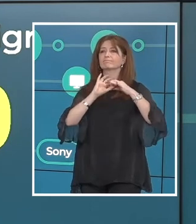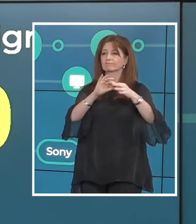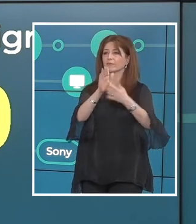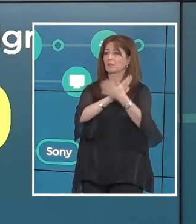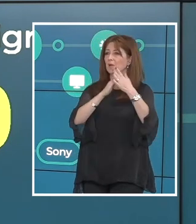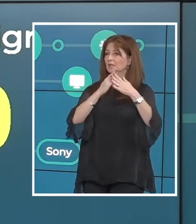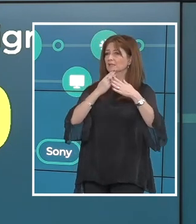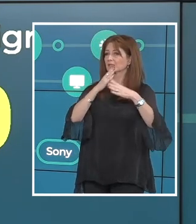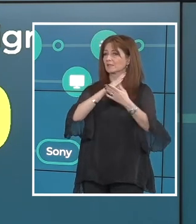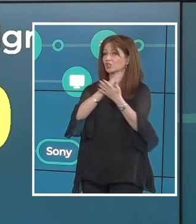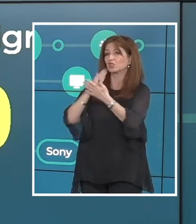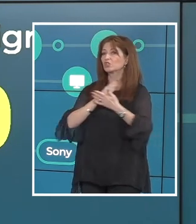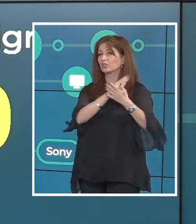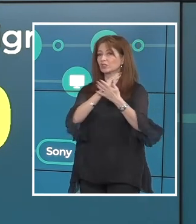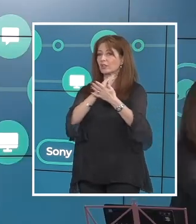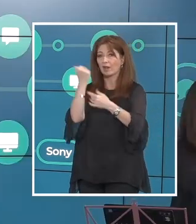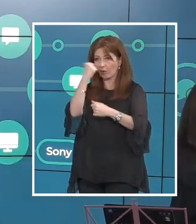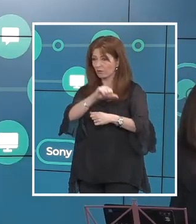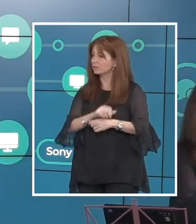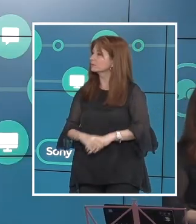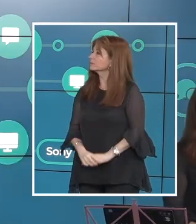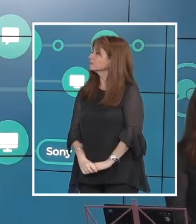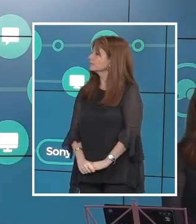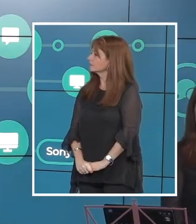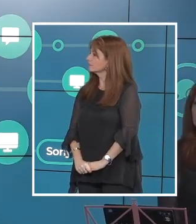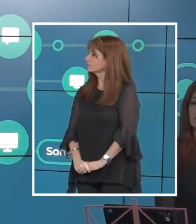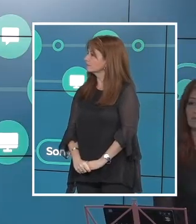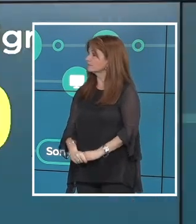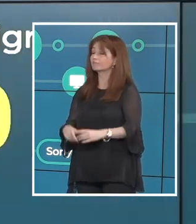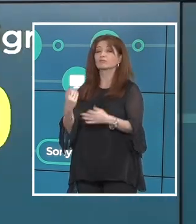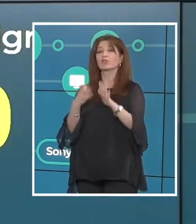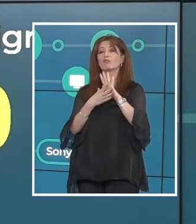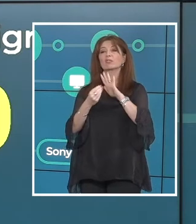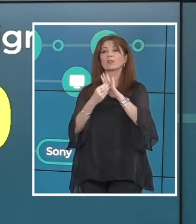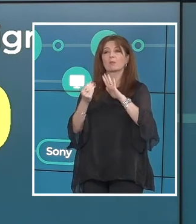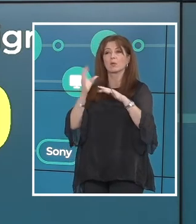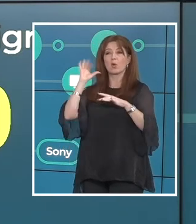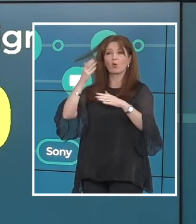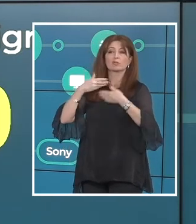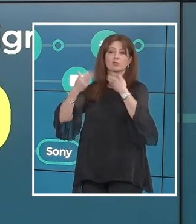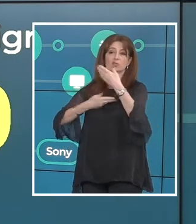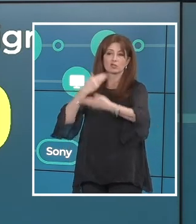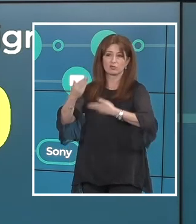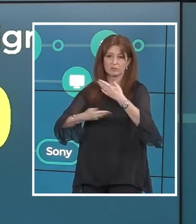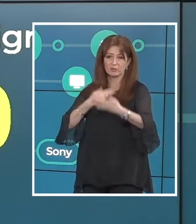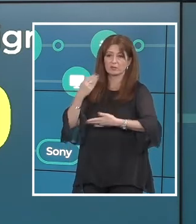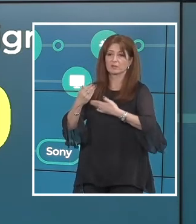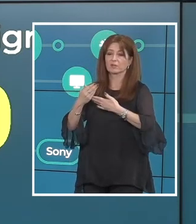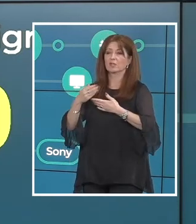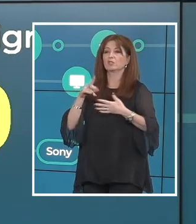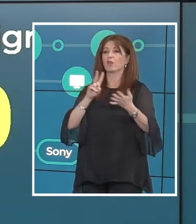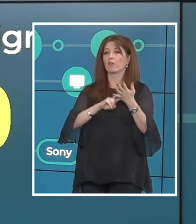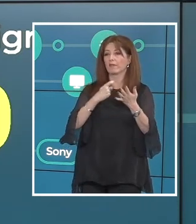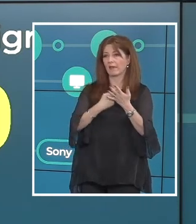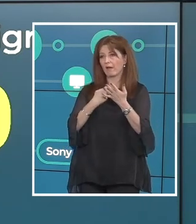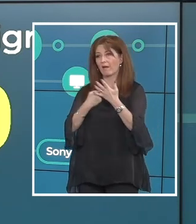those across our organization. Okay, brilliant, thank you. Yeah, audio description is one thing that we're working on. We have Riot, which is a VR, AR,